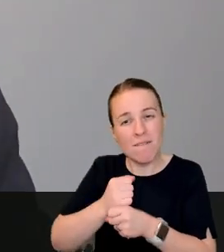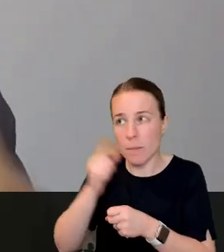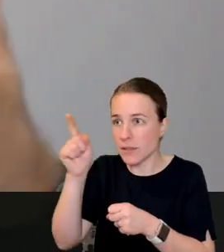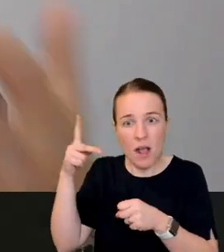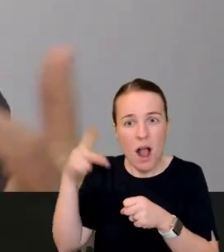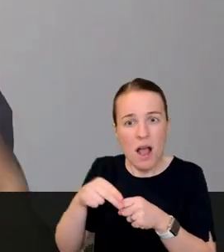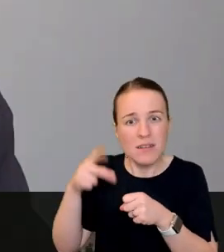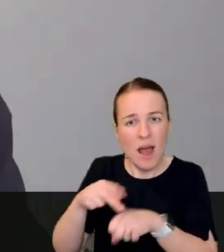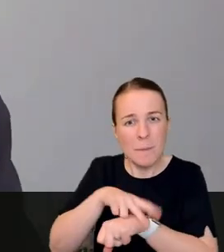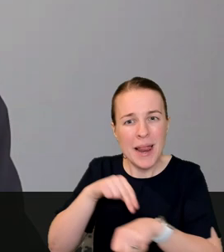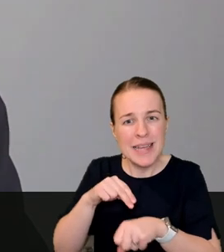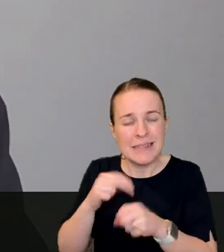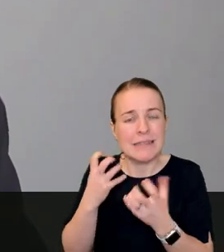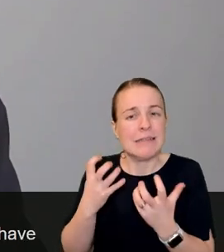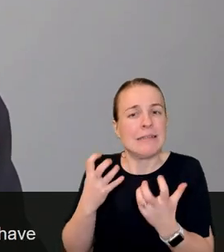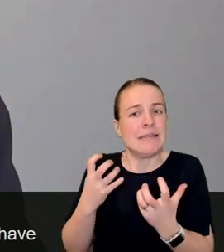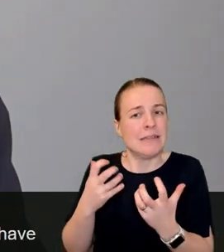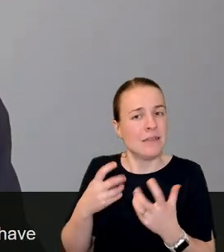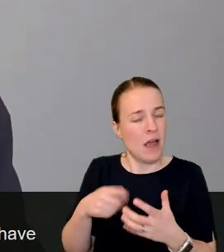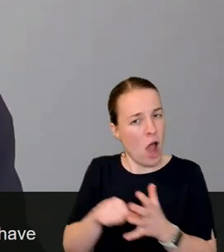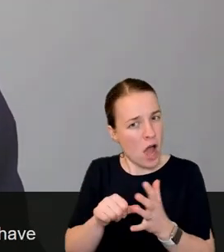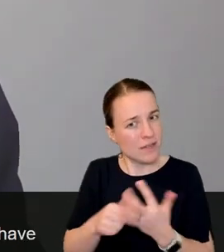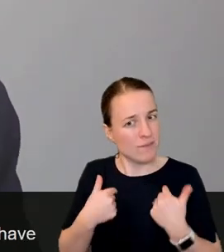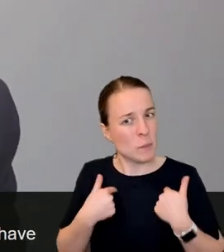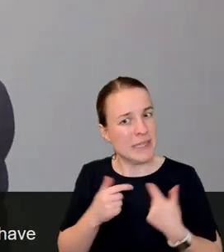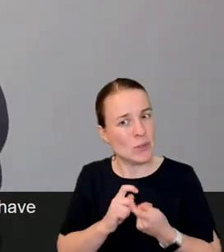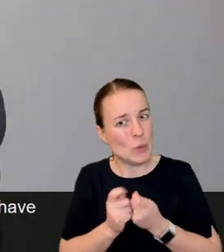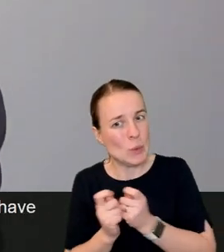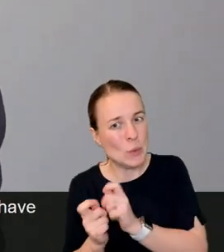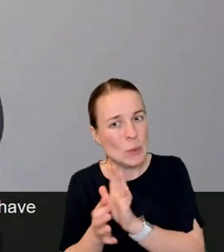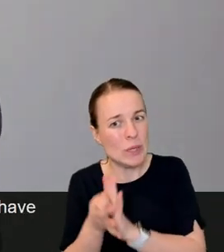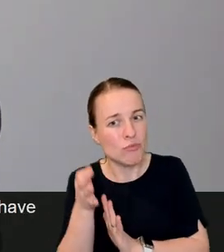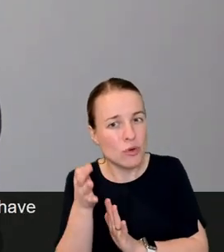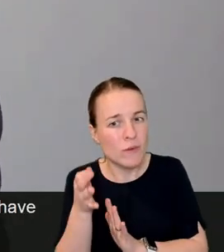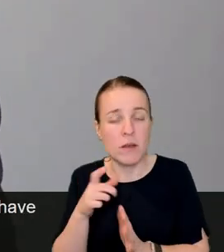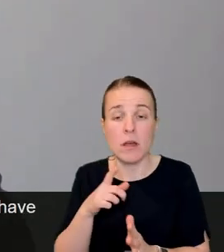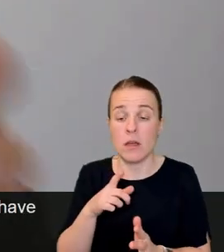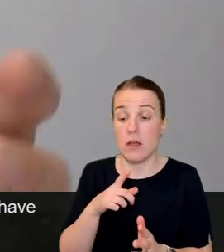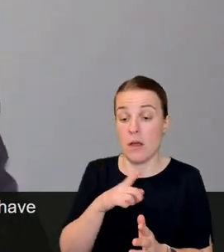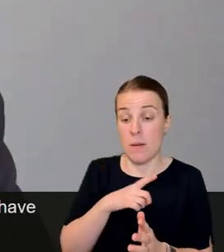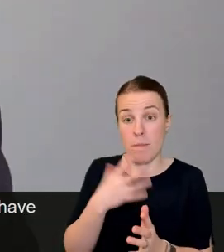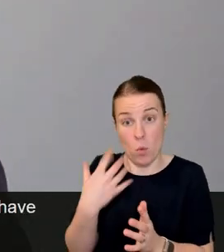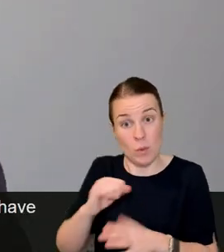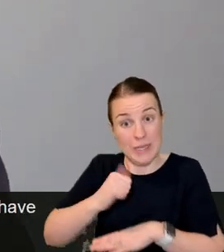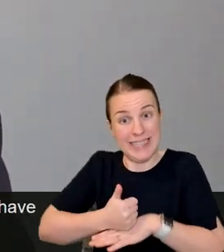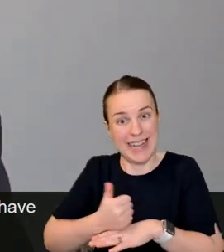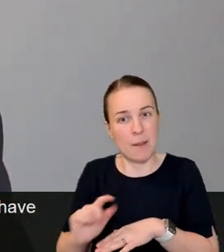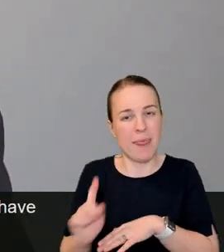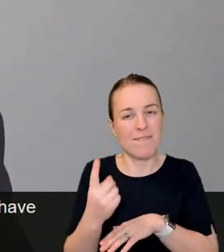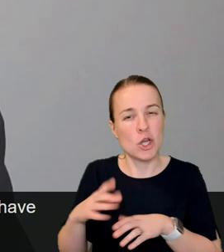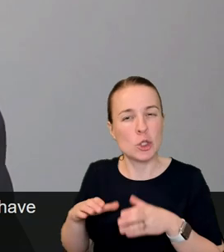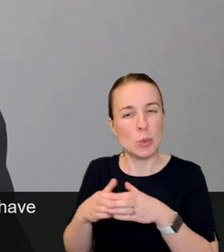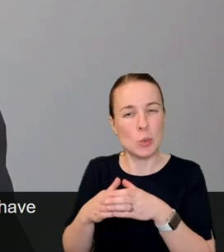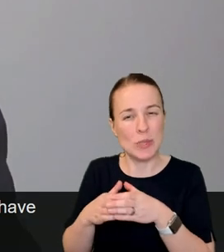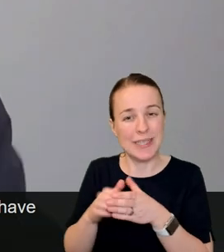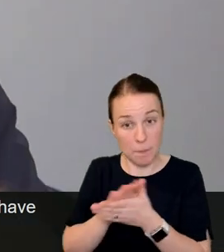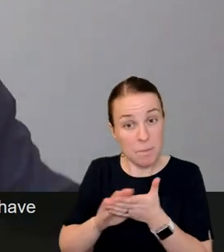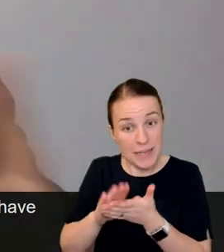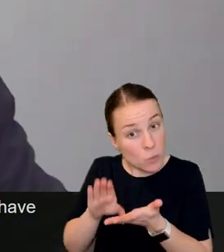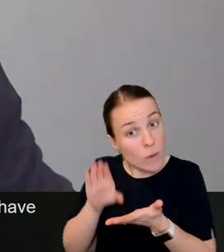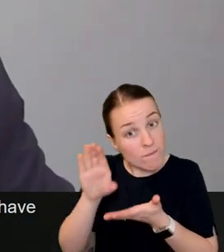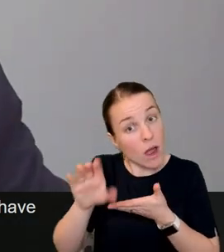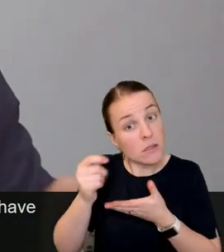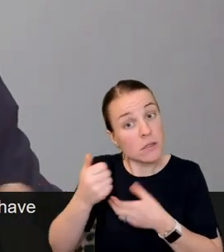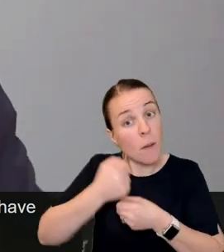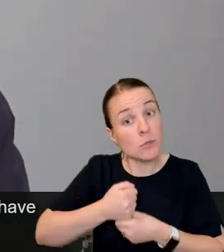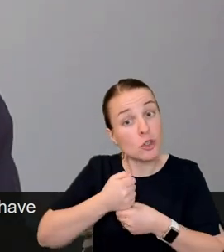everything. But because of the country's first VRU, because of the Young Londoners Fund, we're funding church groups like the one you talk about to do work